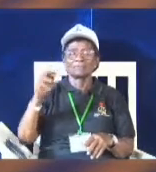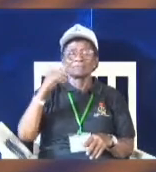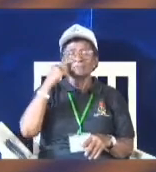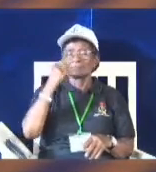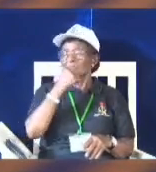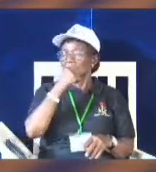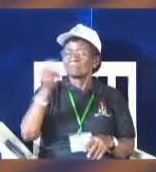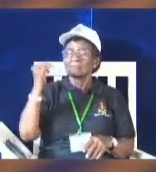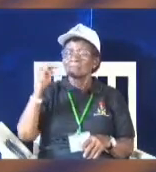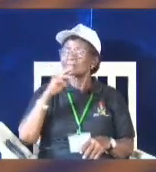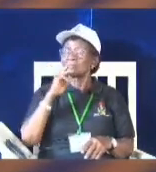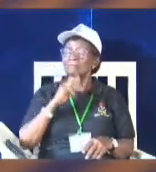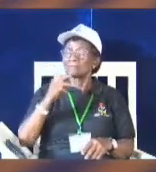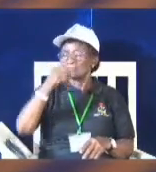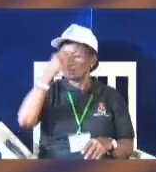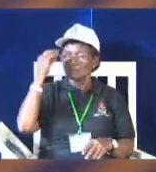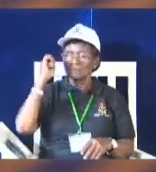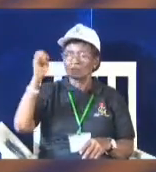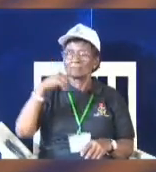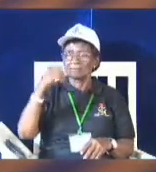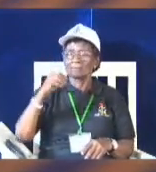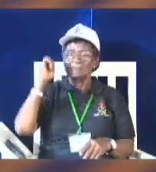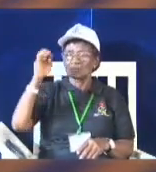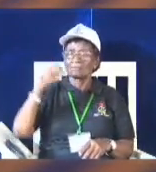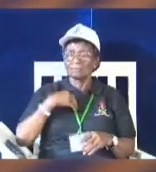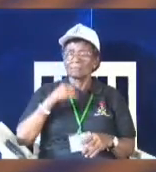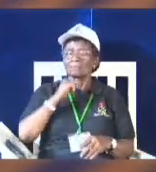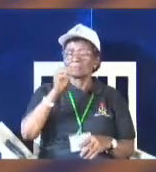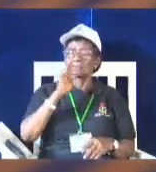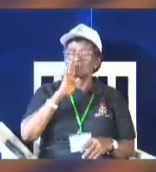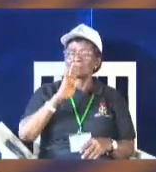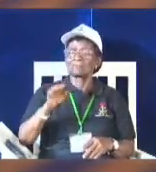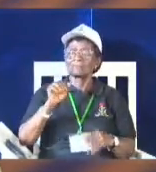been able to sleep for days.